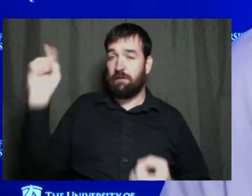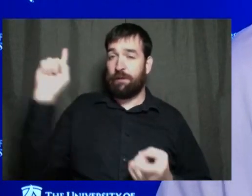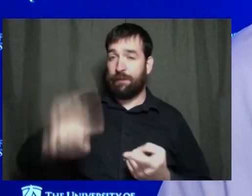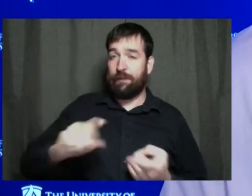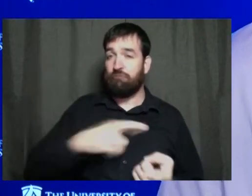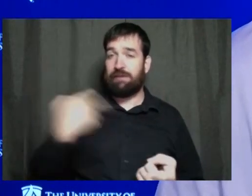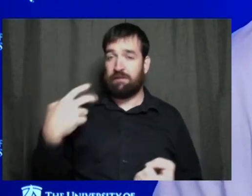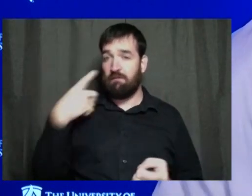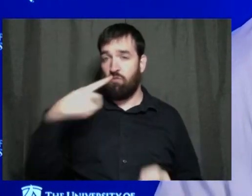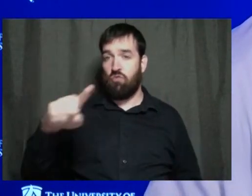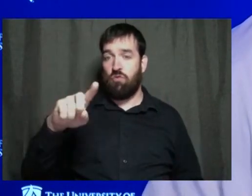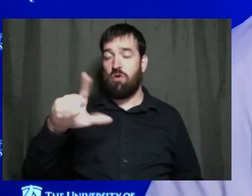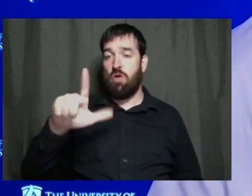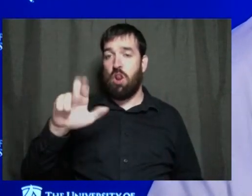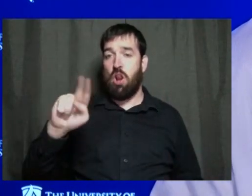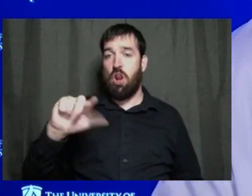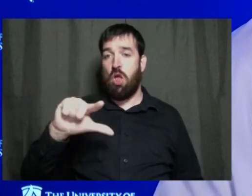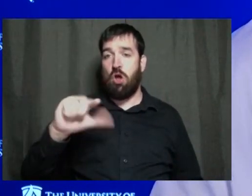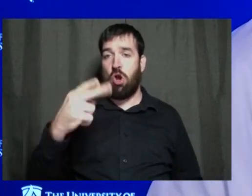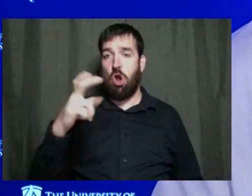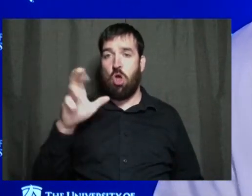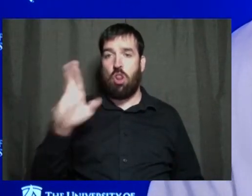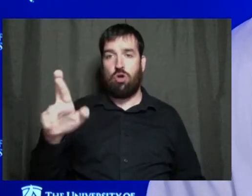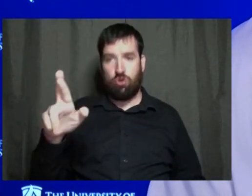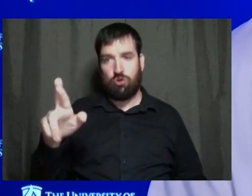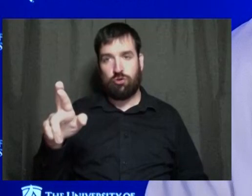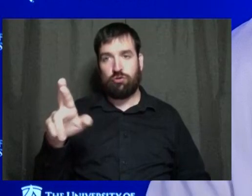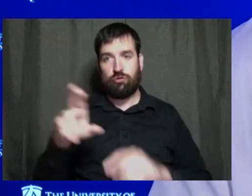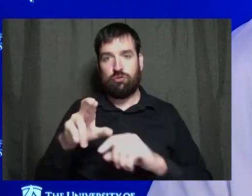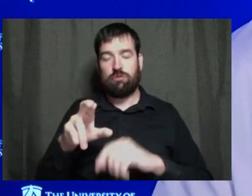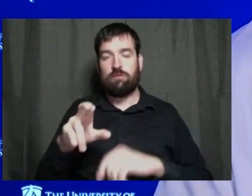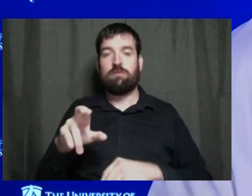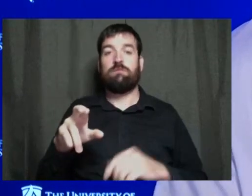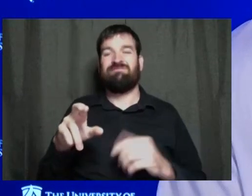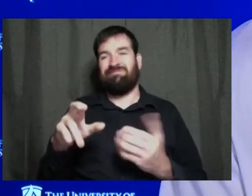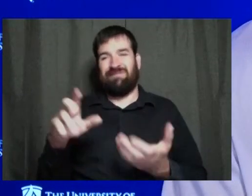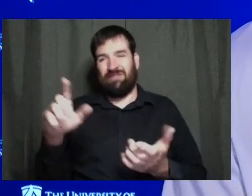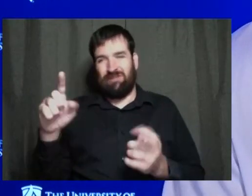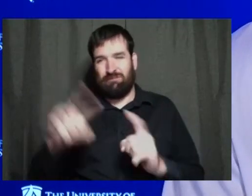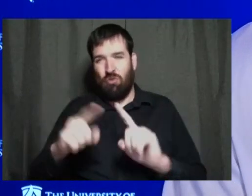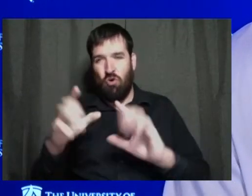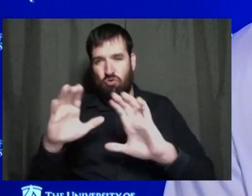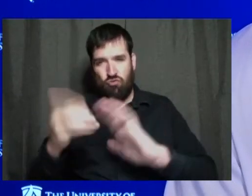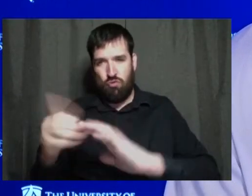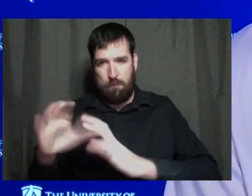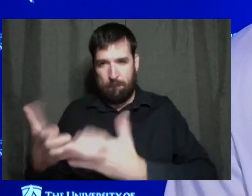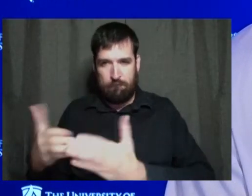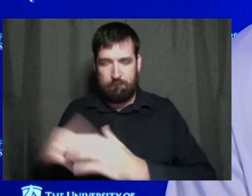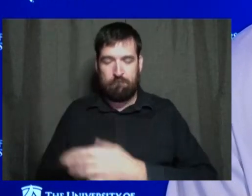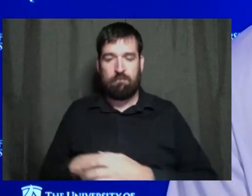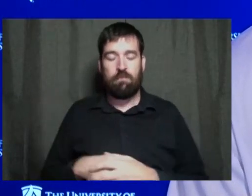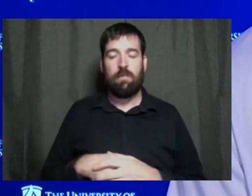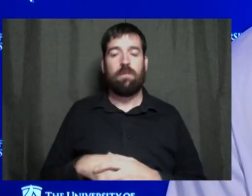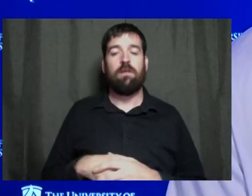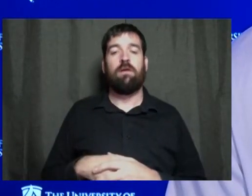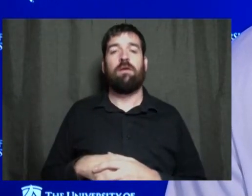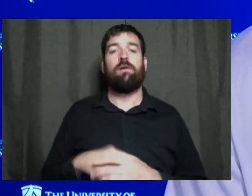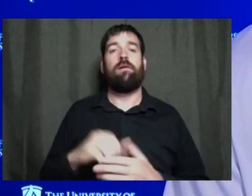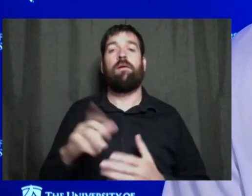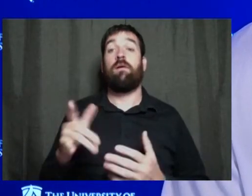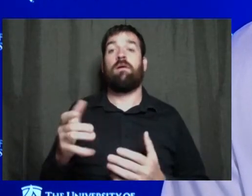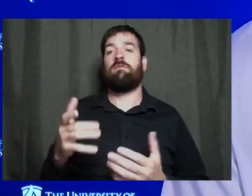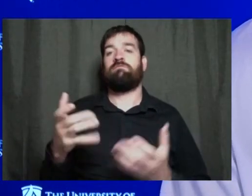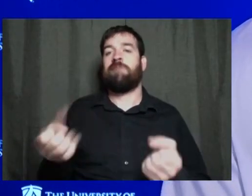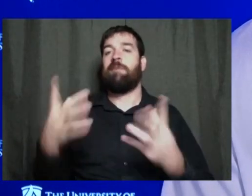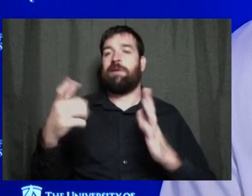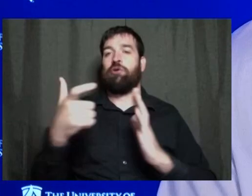syndrome. Again, just a small body of work, so the number of people is small, the number of articles that we have and